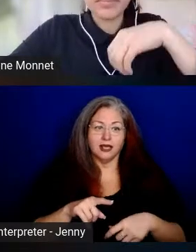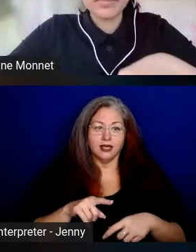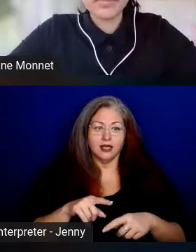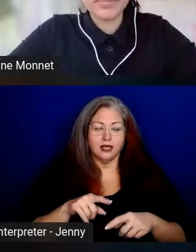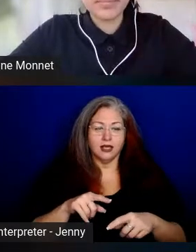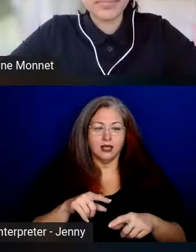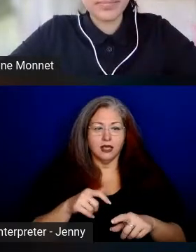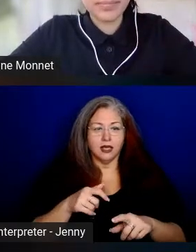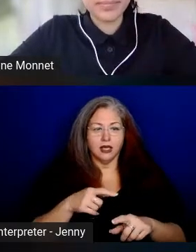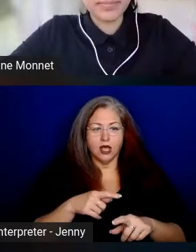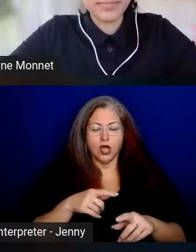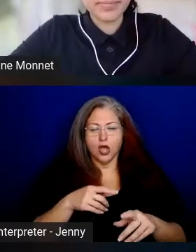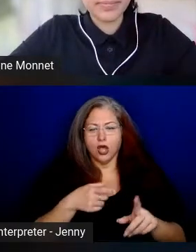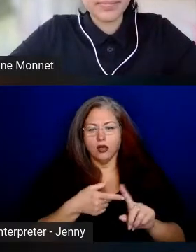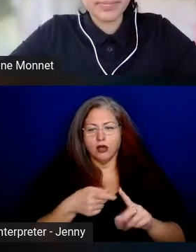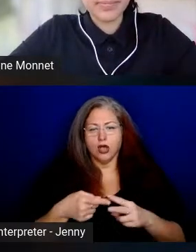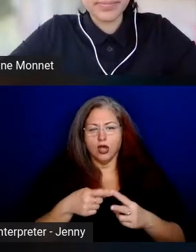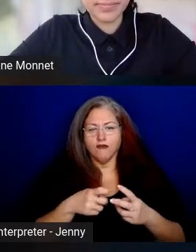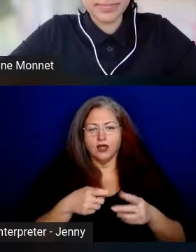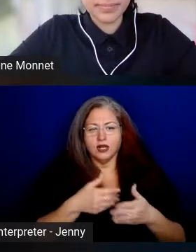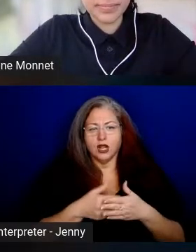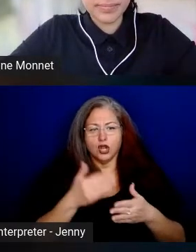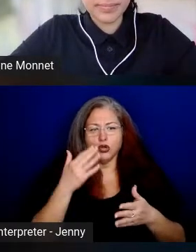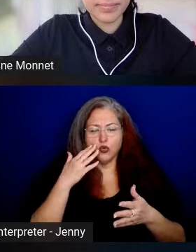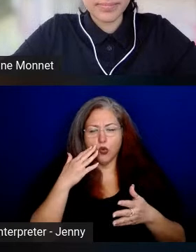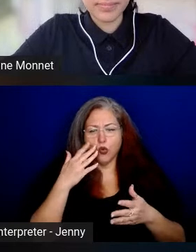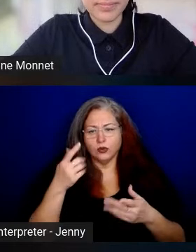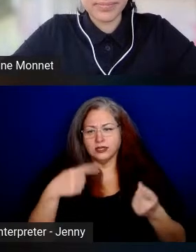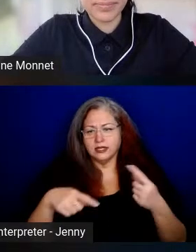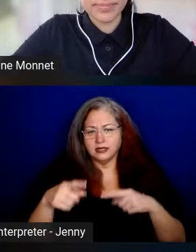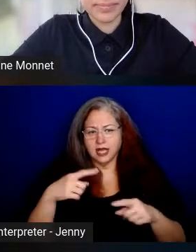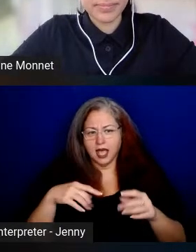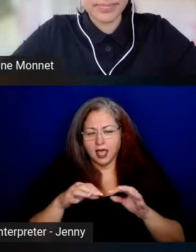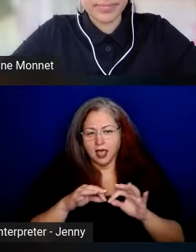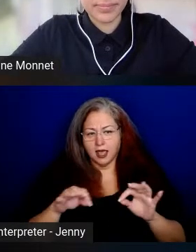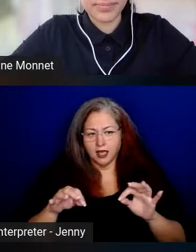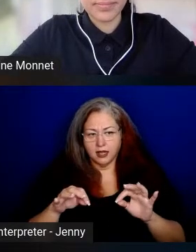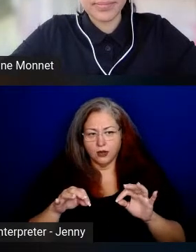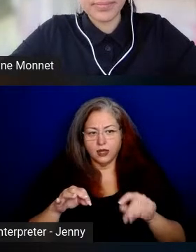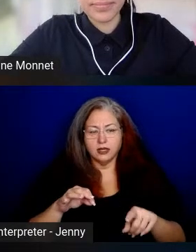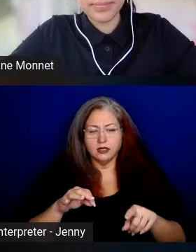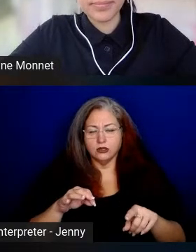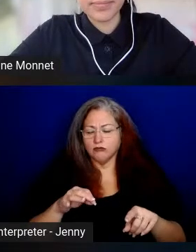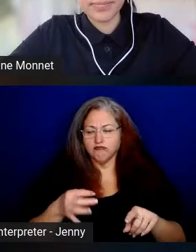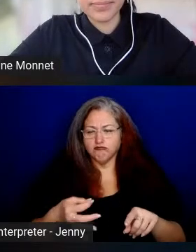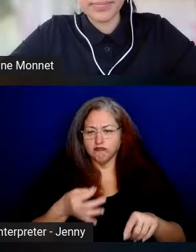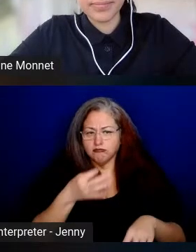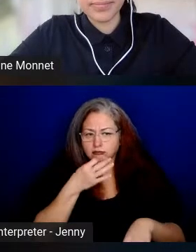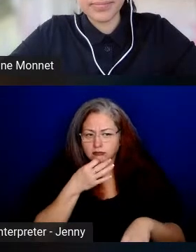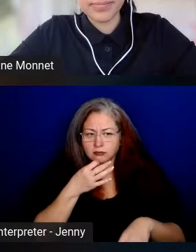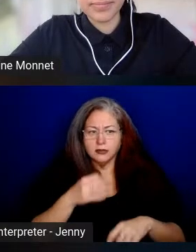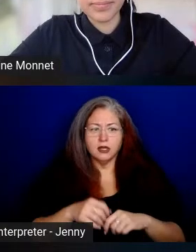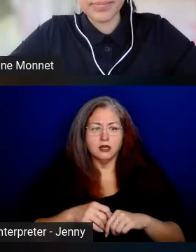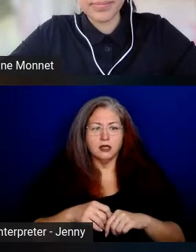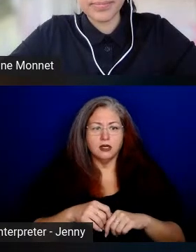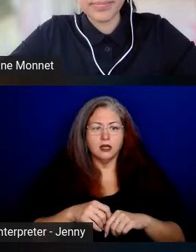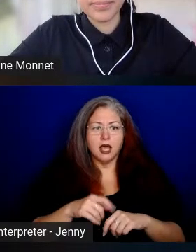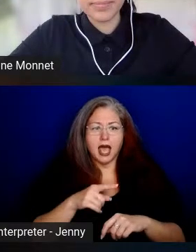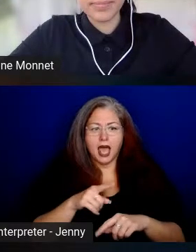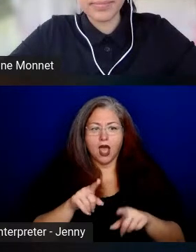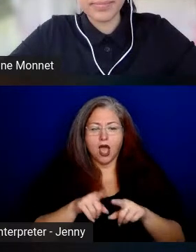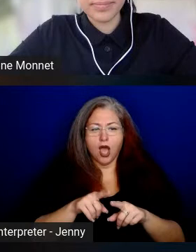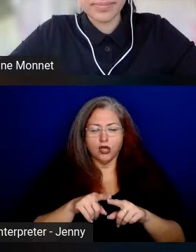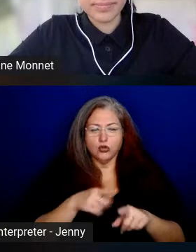very close to her, knows the sign language very well, and also trusts on